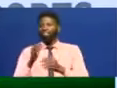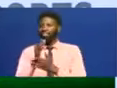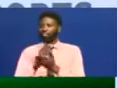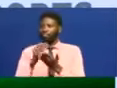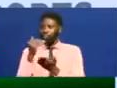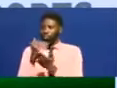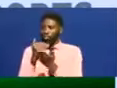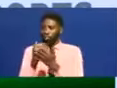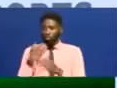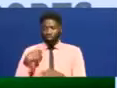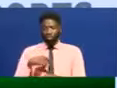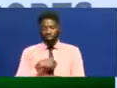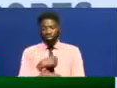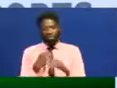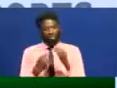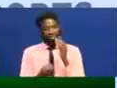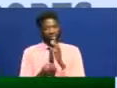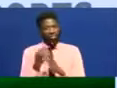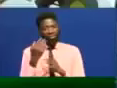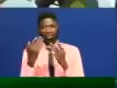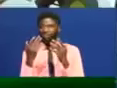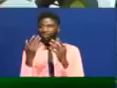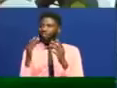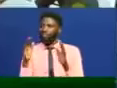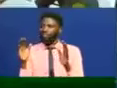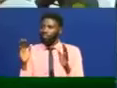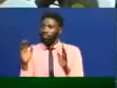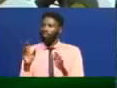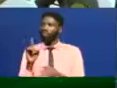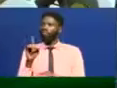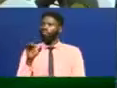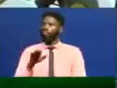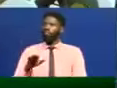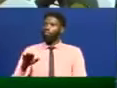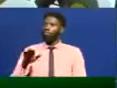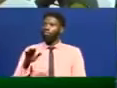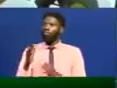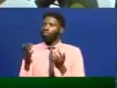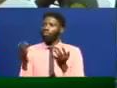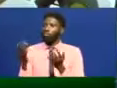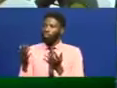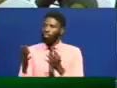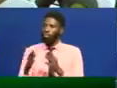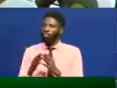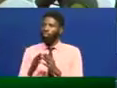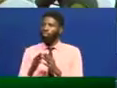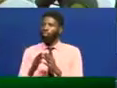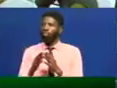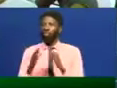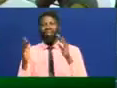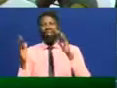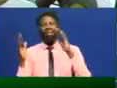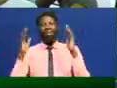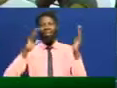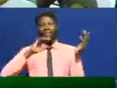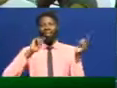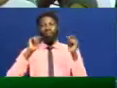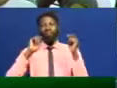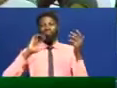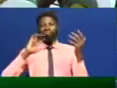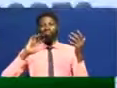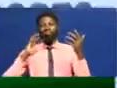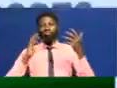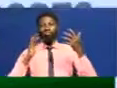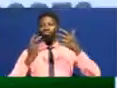created, one in the space of climate adaptation. We are rolling